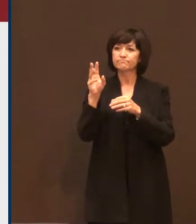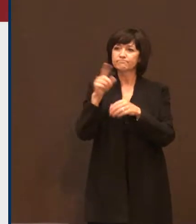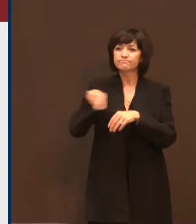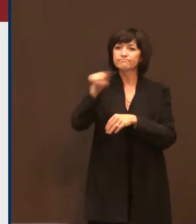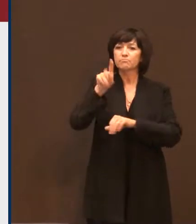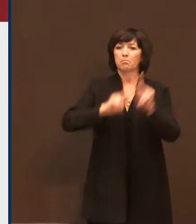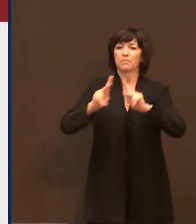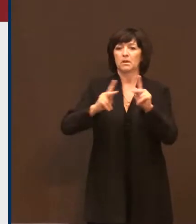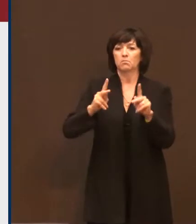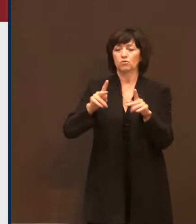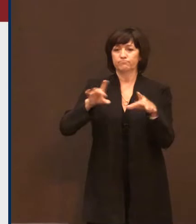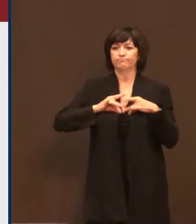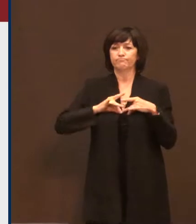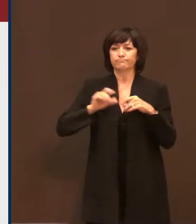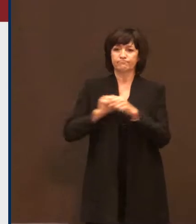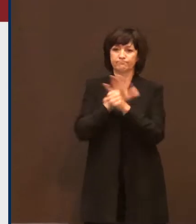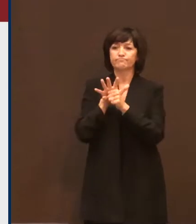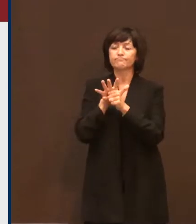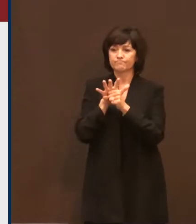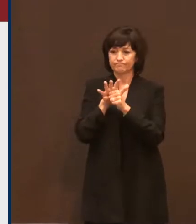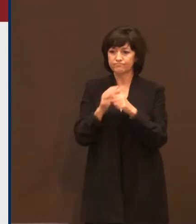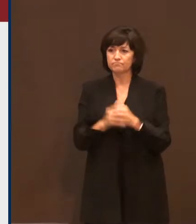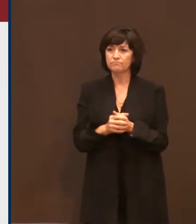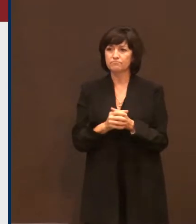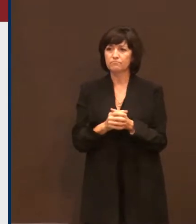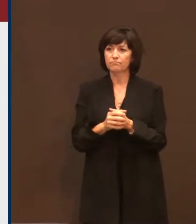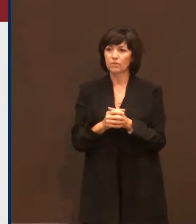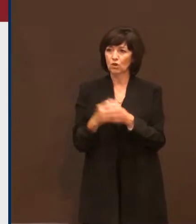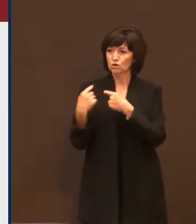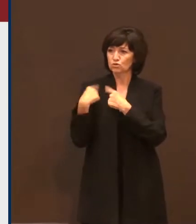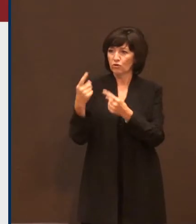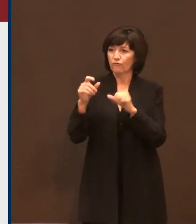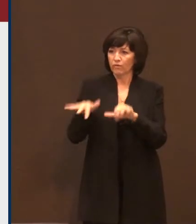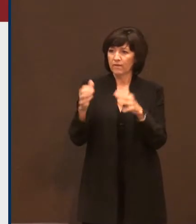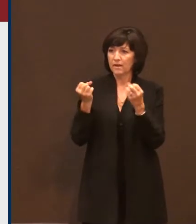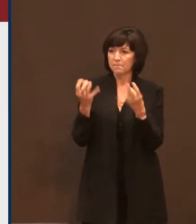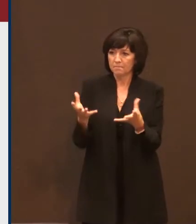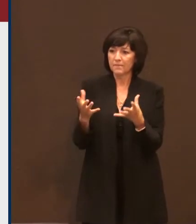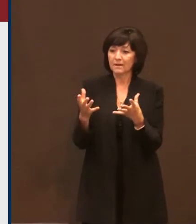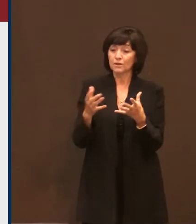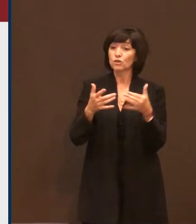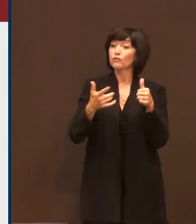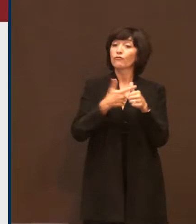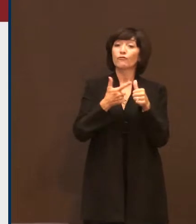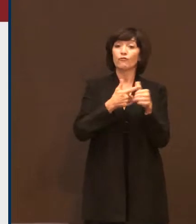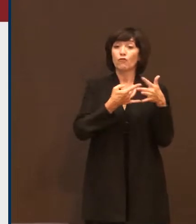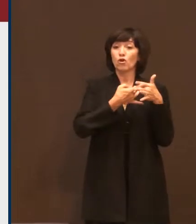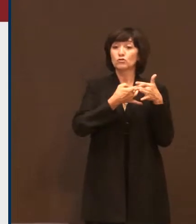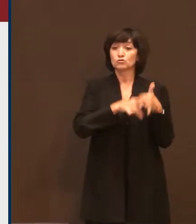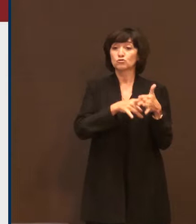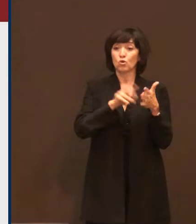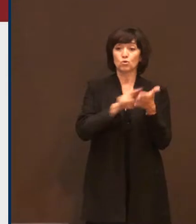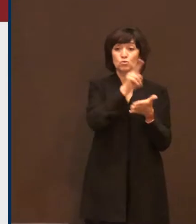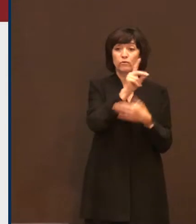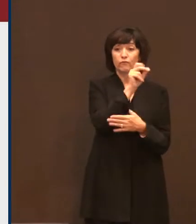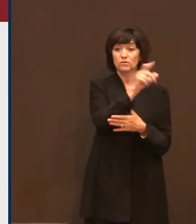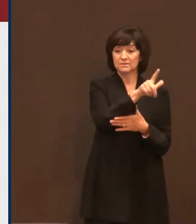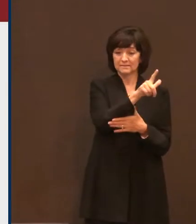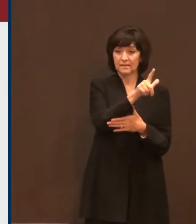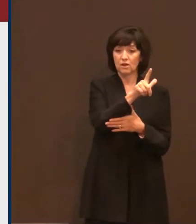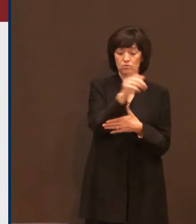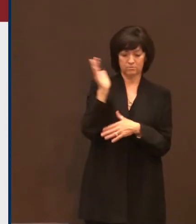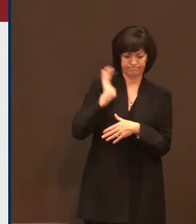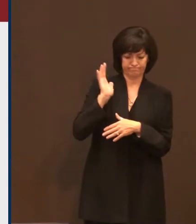reported within the small group of professors and science-based personnel at the University of Delaware back in